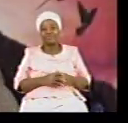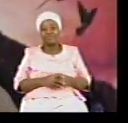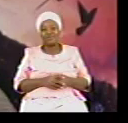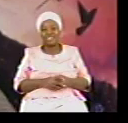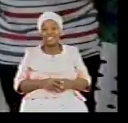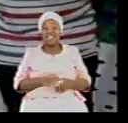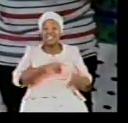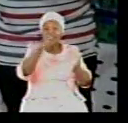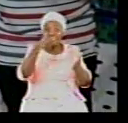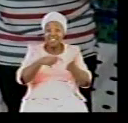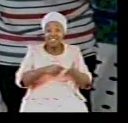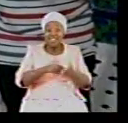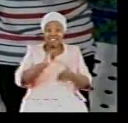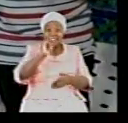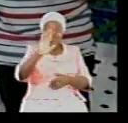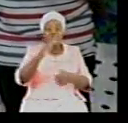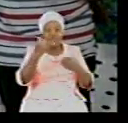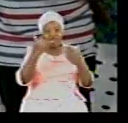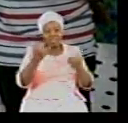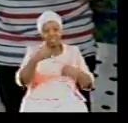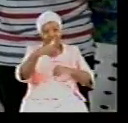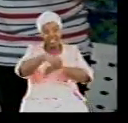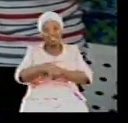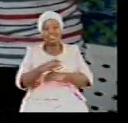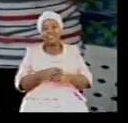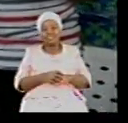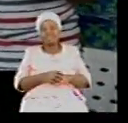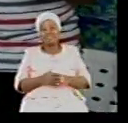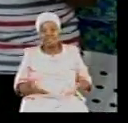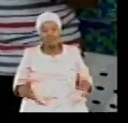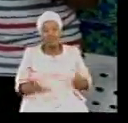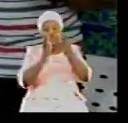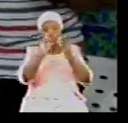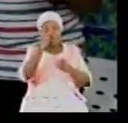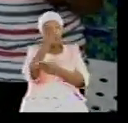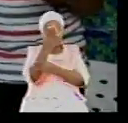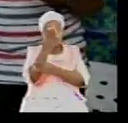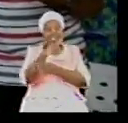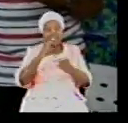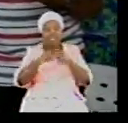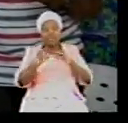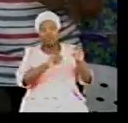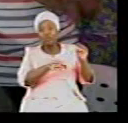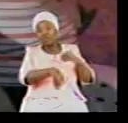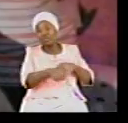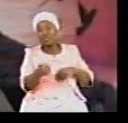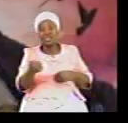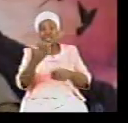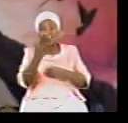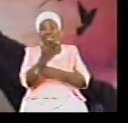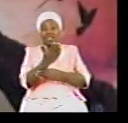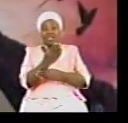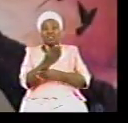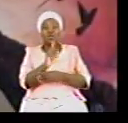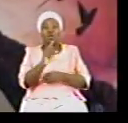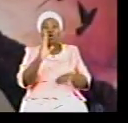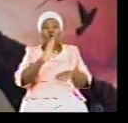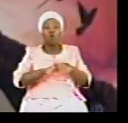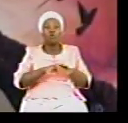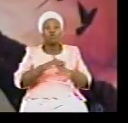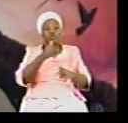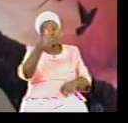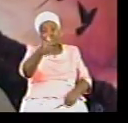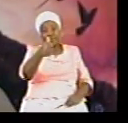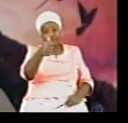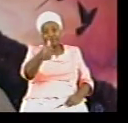your night. You raise up one hand and you lay the other hand on yourself